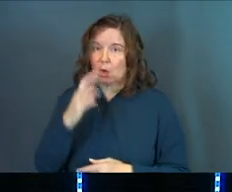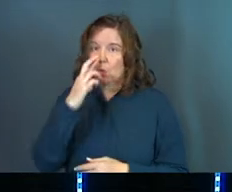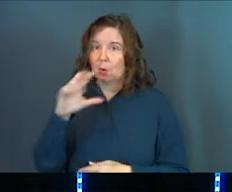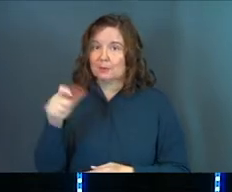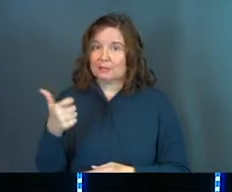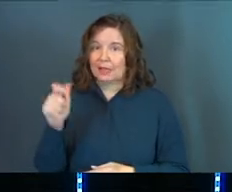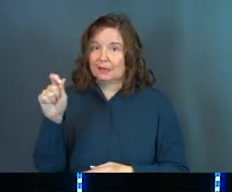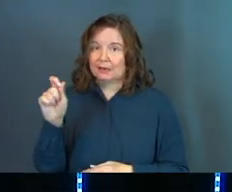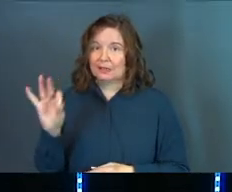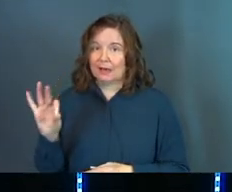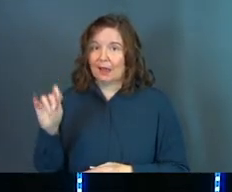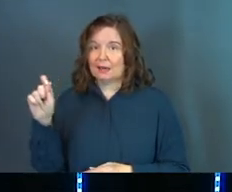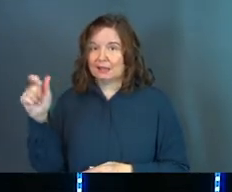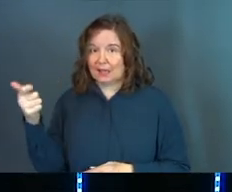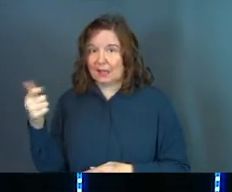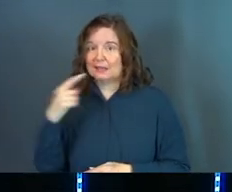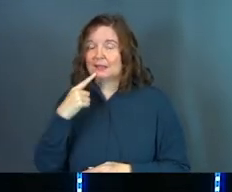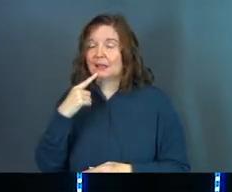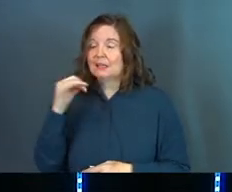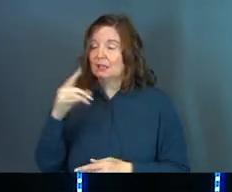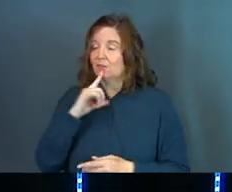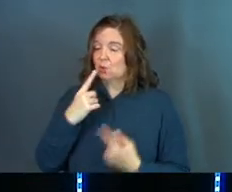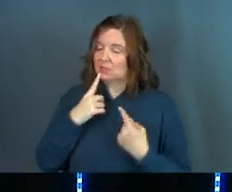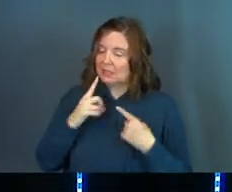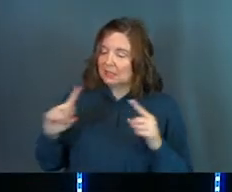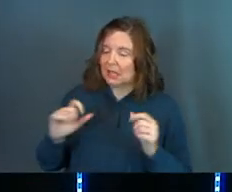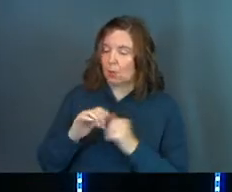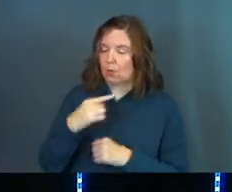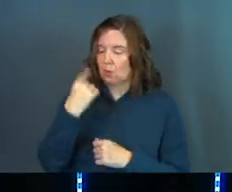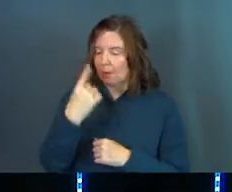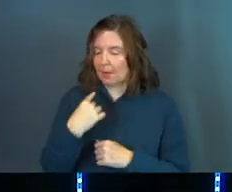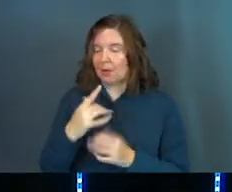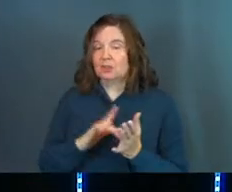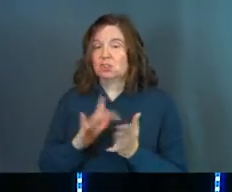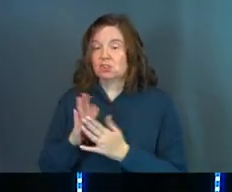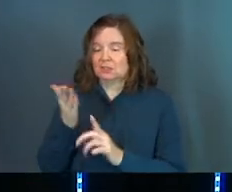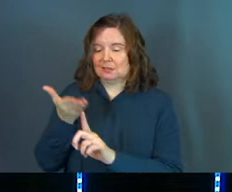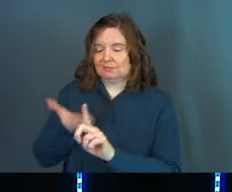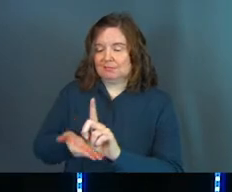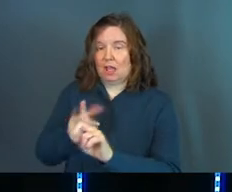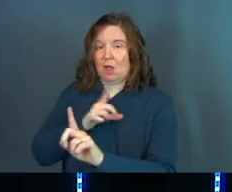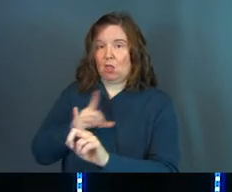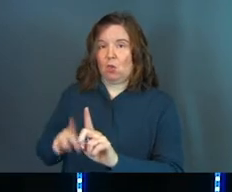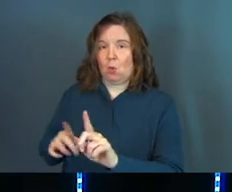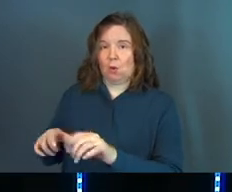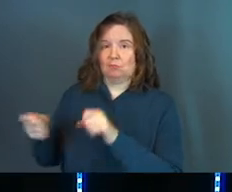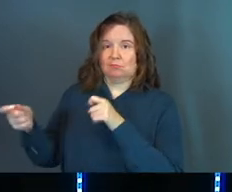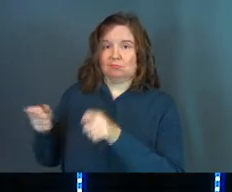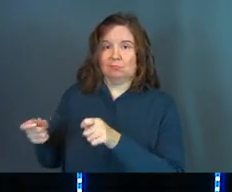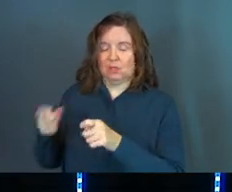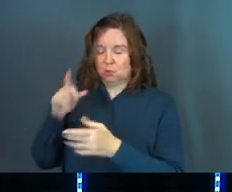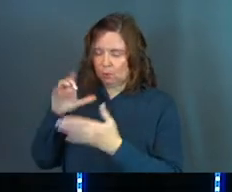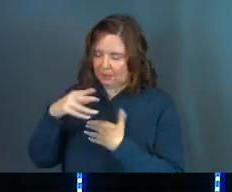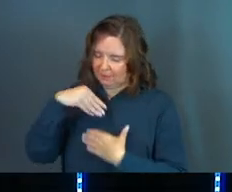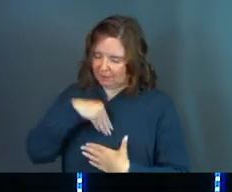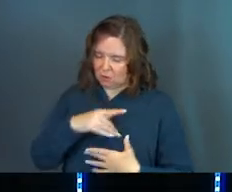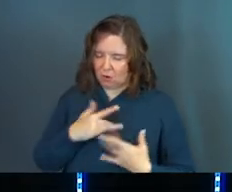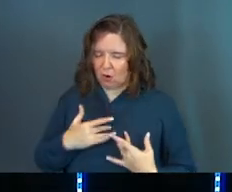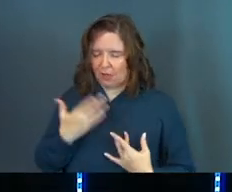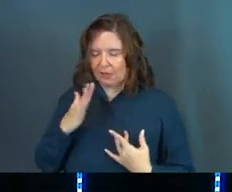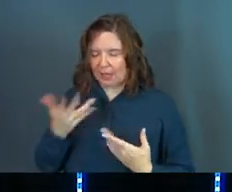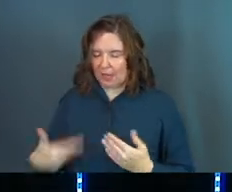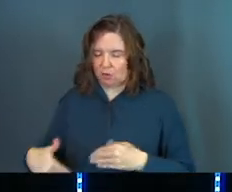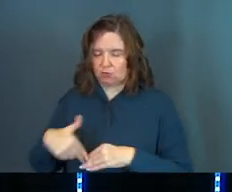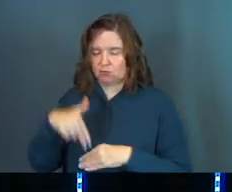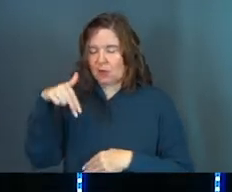Romans 10, 9, and 10 says, if you will declare with your mouth that Jesus is Lord, and if you will believe in your heart that God raised